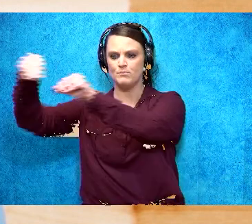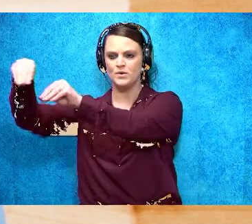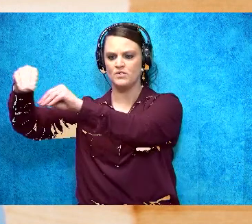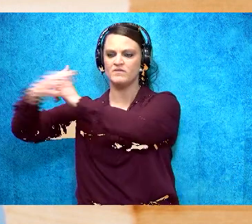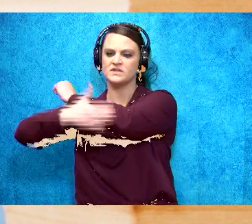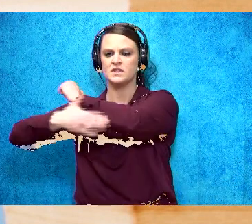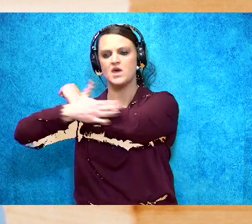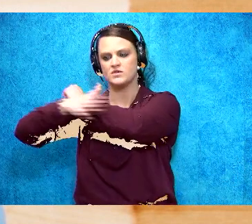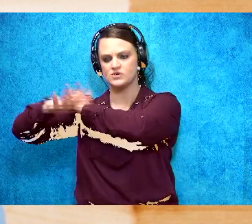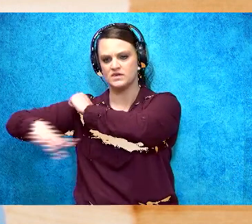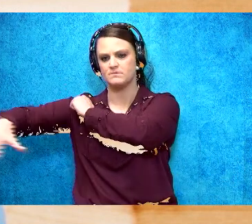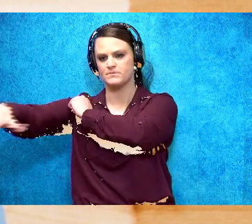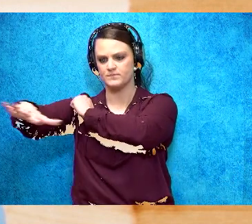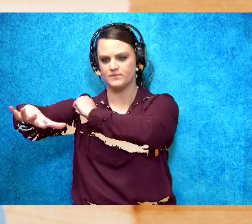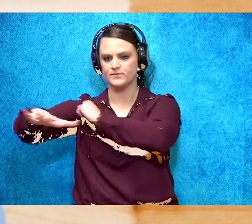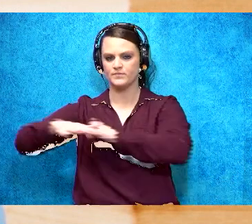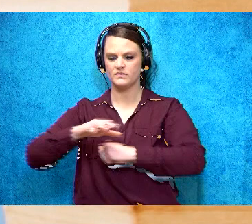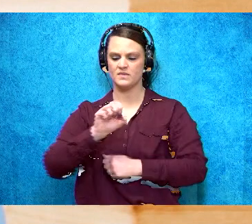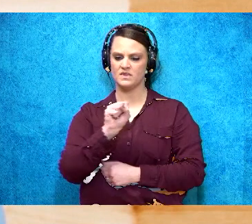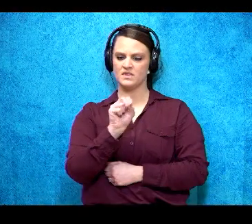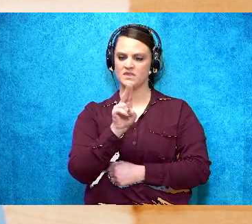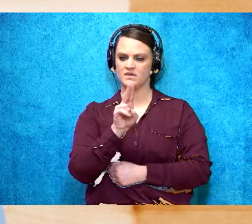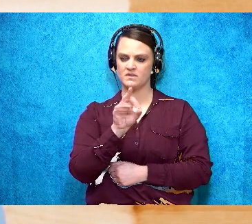see a suffix in there?